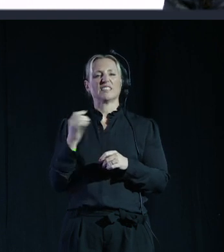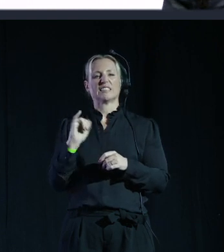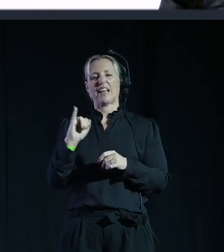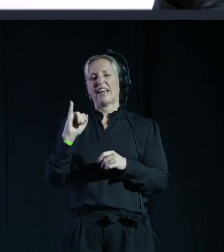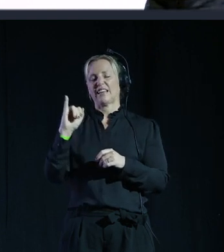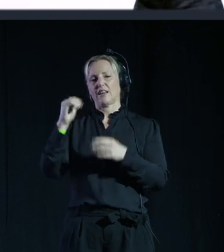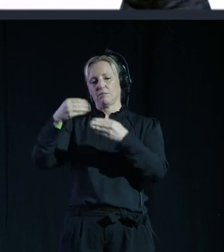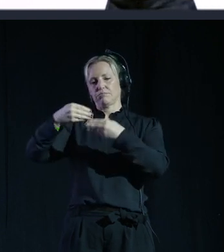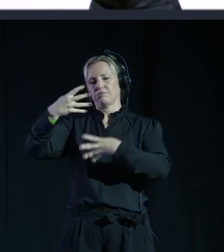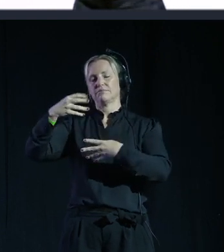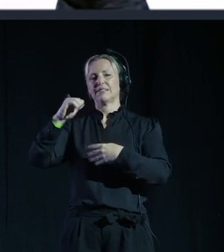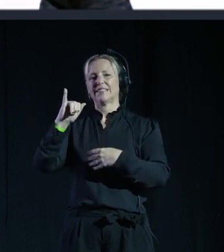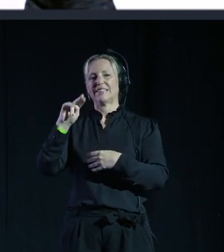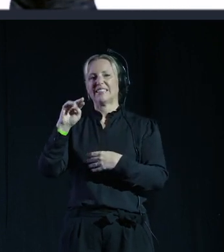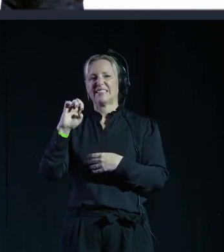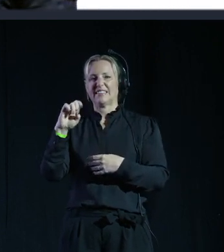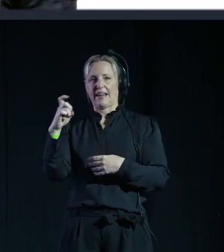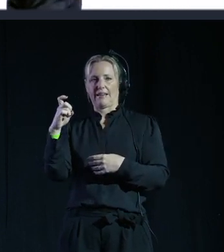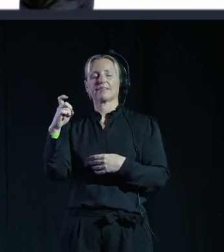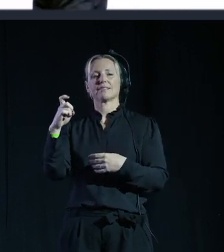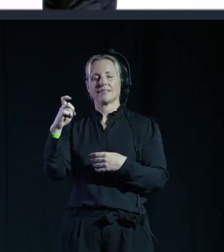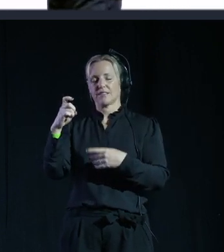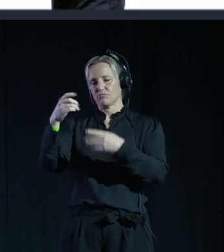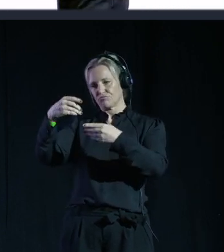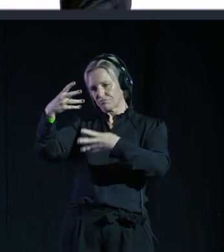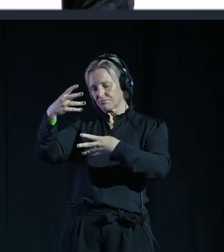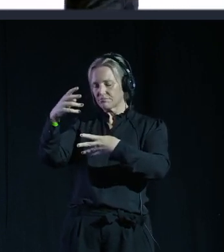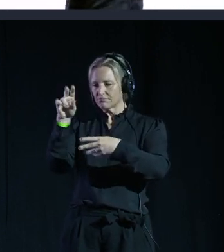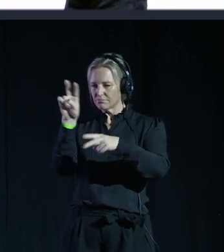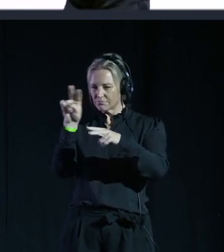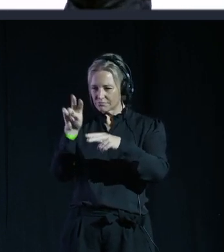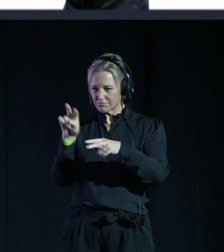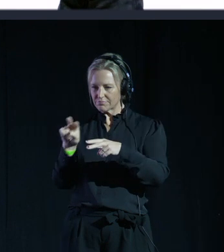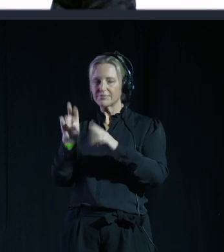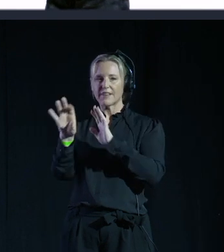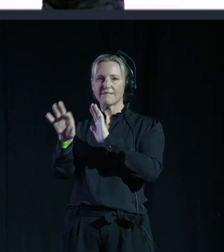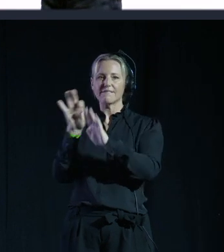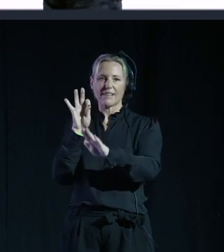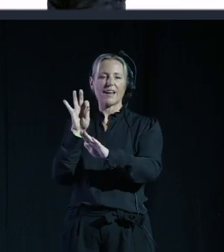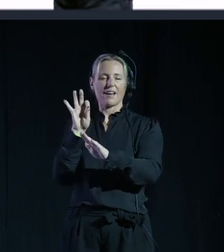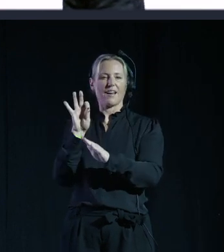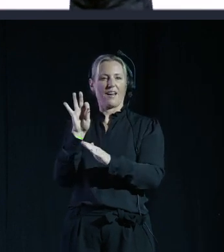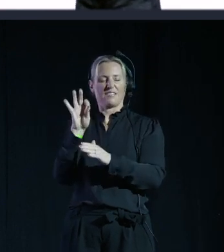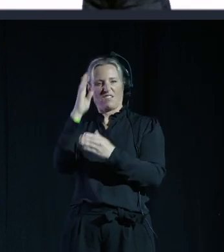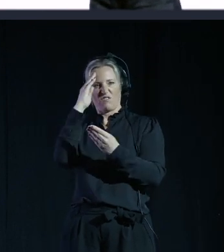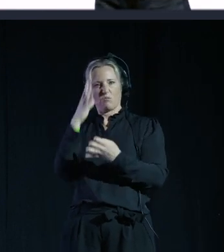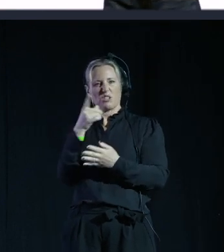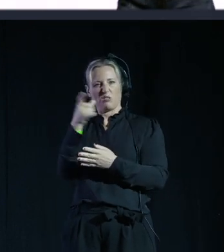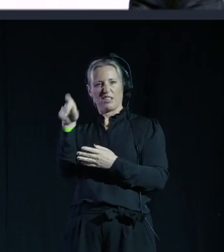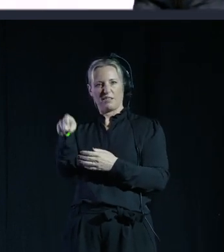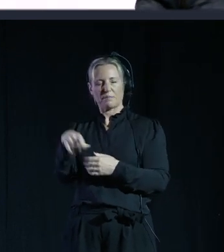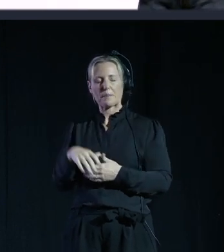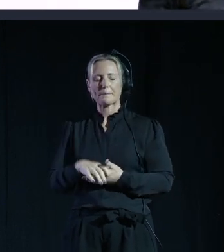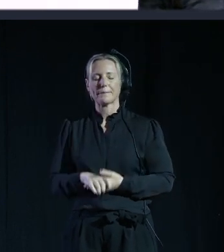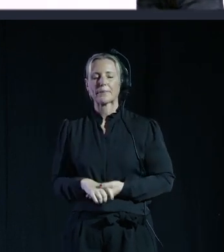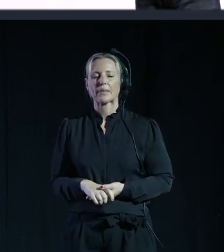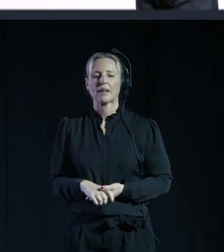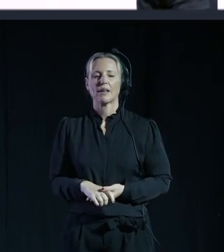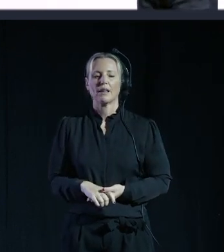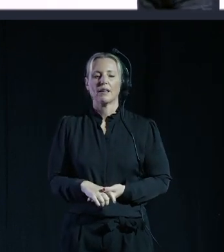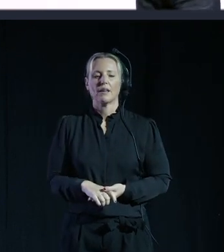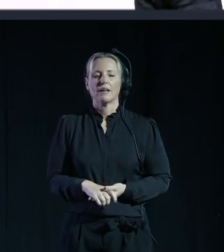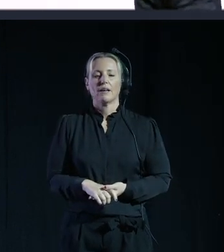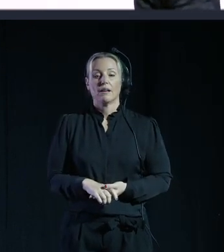results that you can really easily scan through and drill down into to find information that you're looking for.